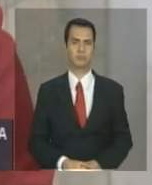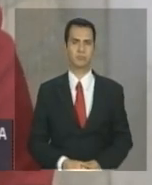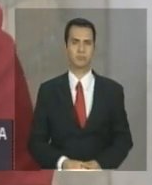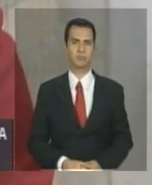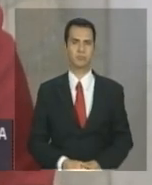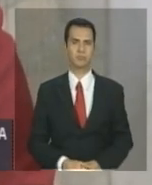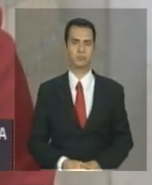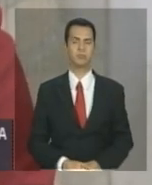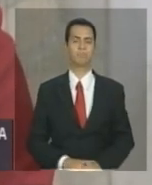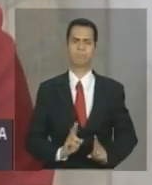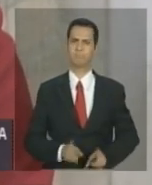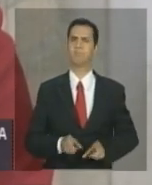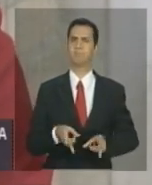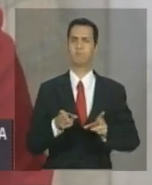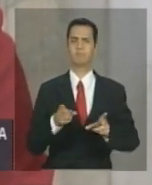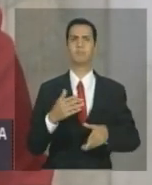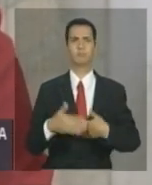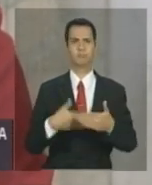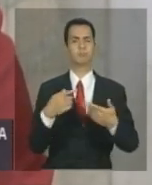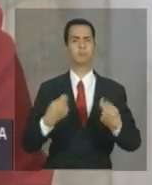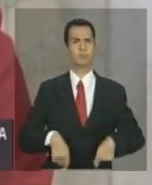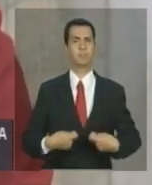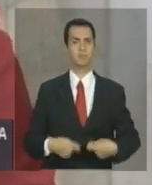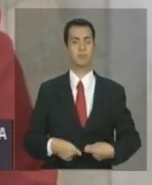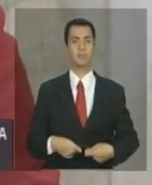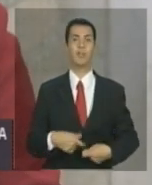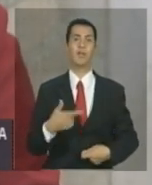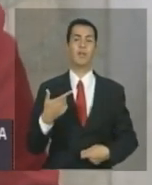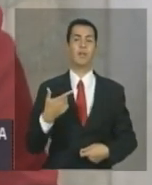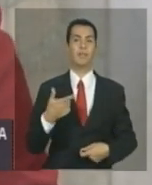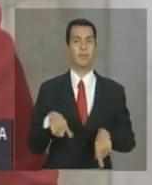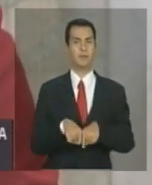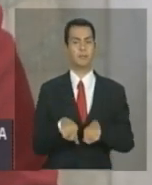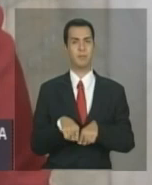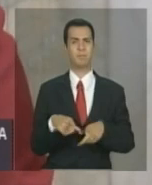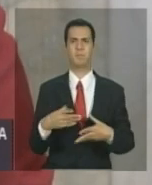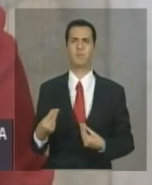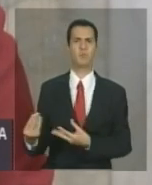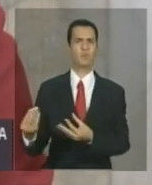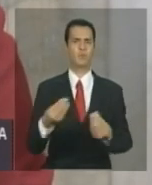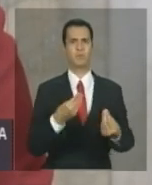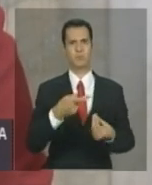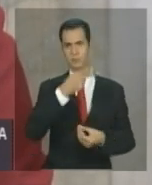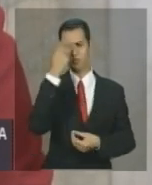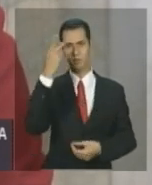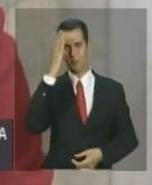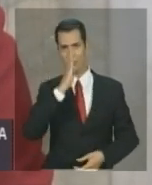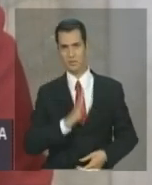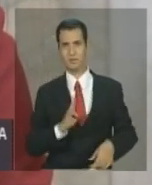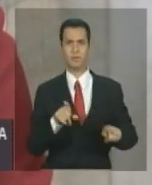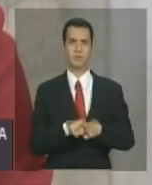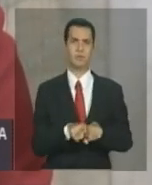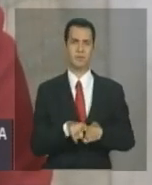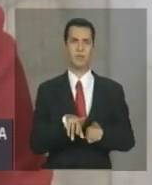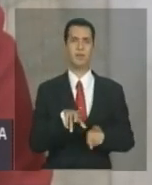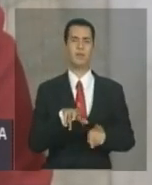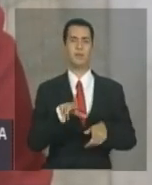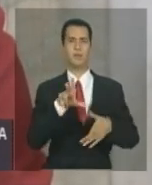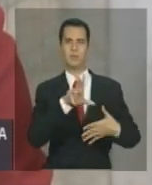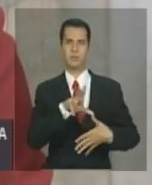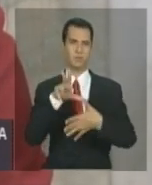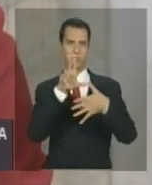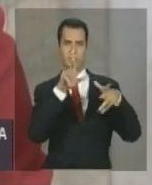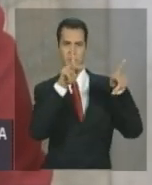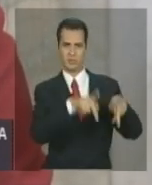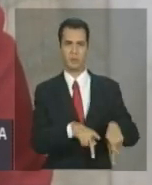mais, incluindo milhões e milhões de brasileiros e de latino-americanos. Millions of Brazilians and by